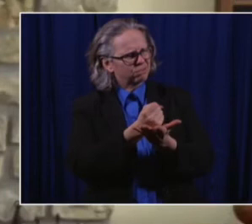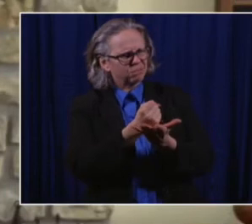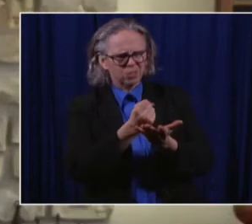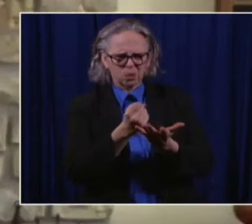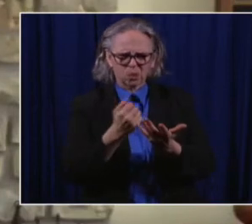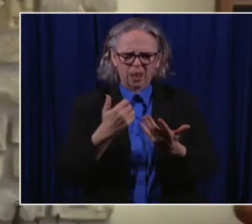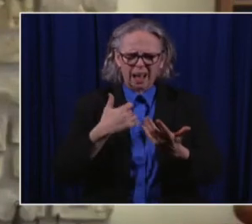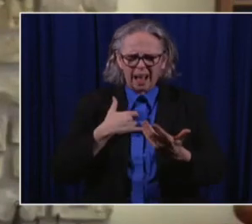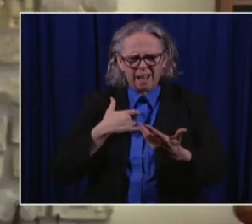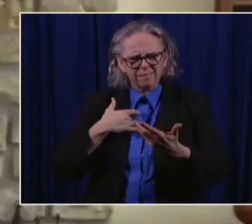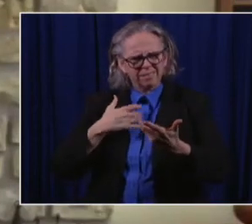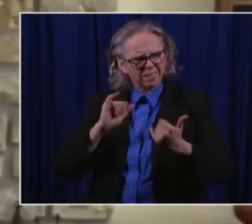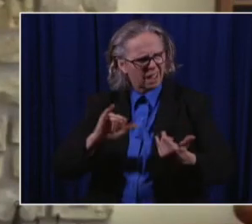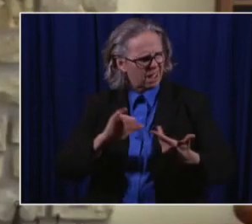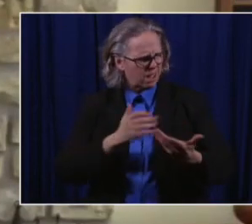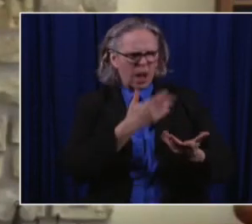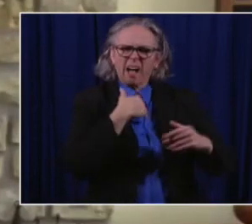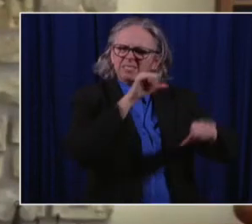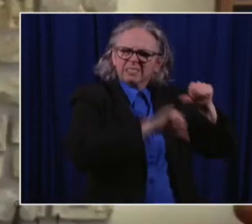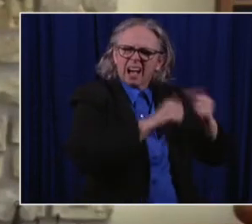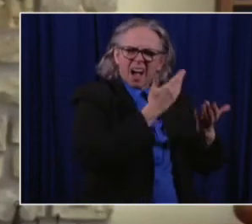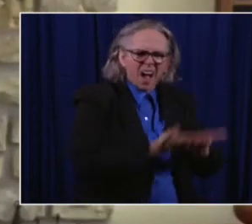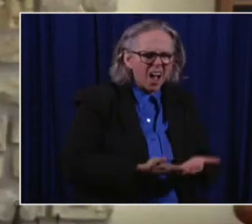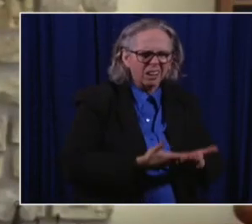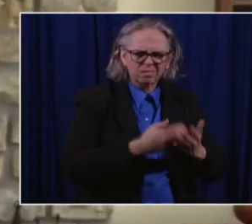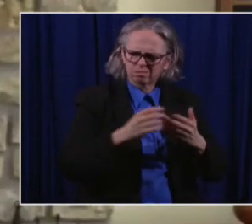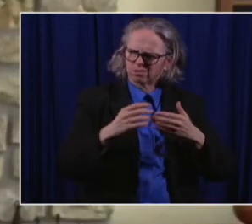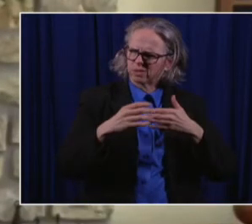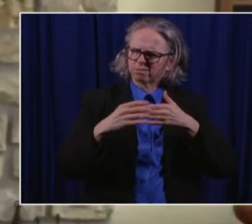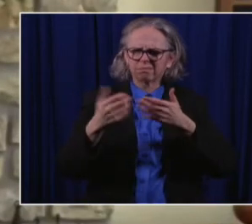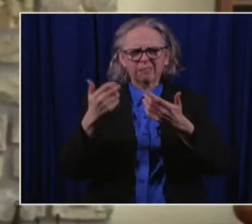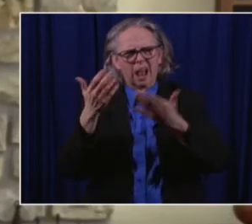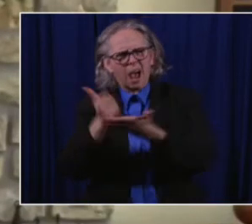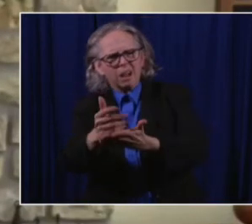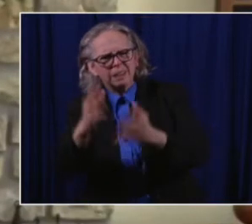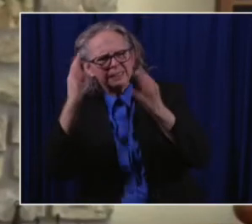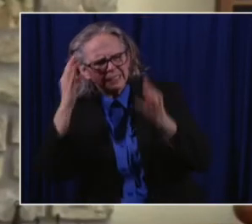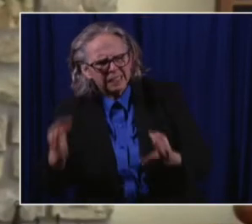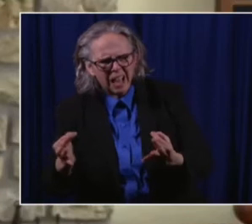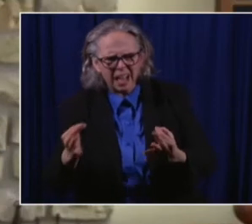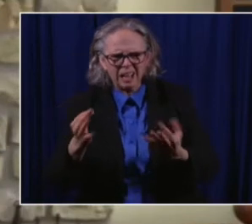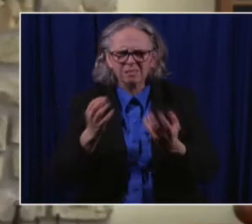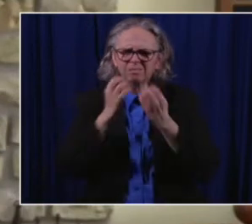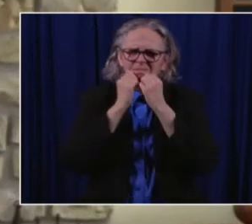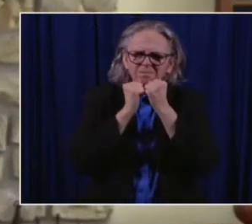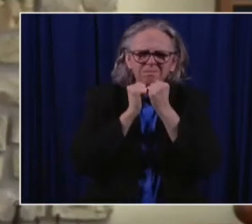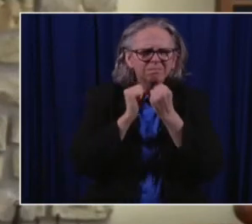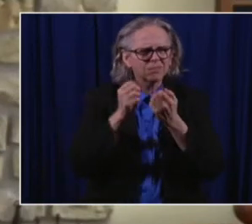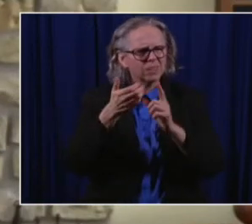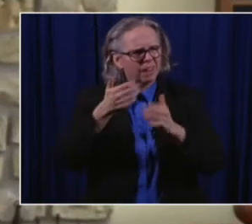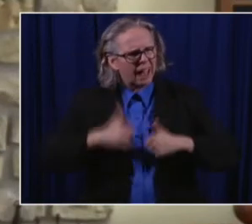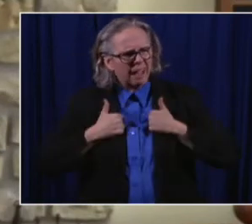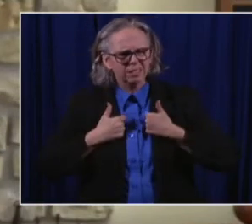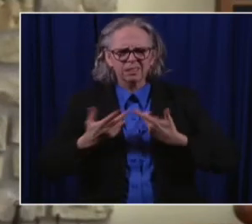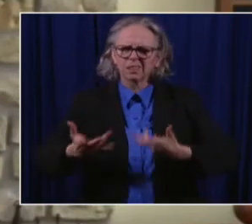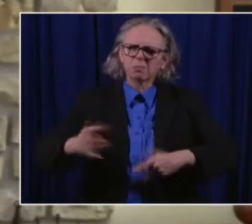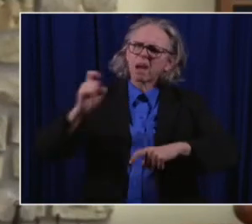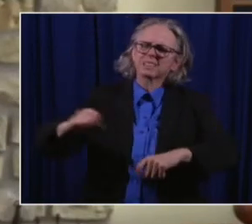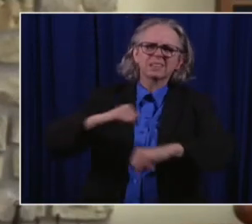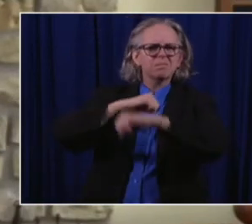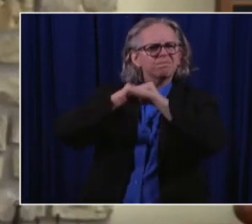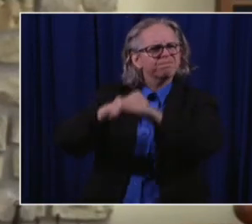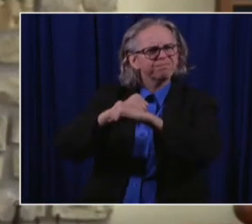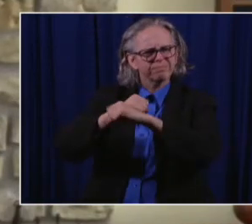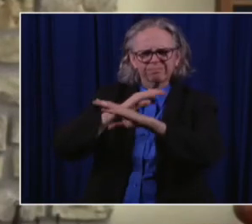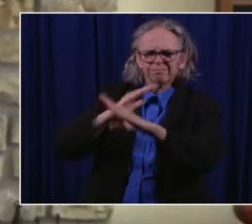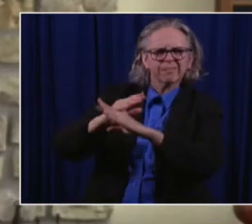facts and to do everything that we can to battle this virus until help is here, help is on the